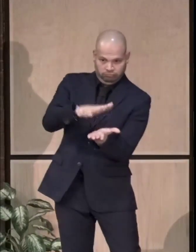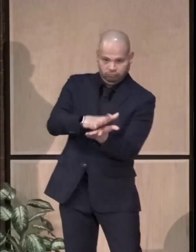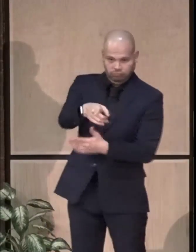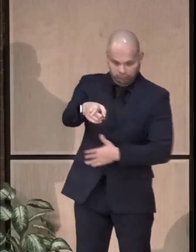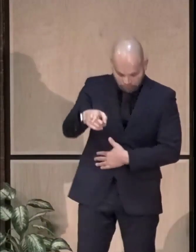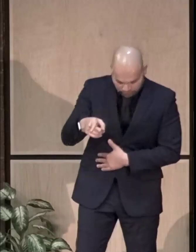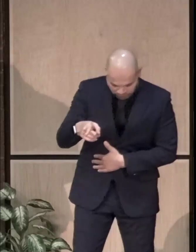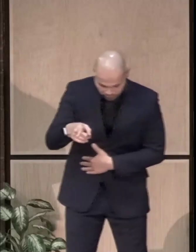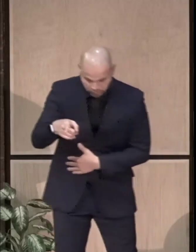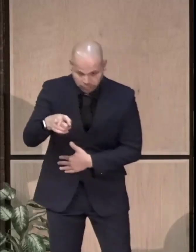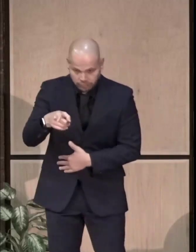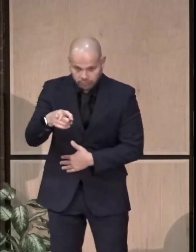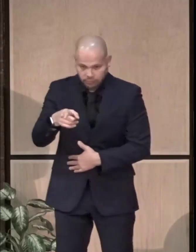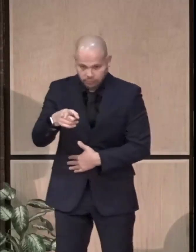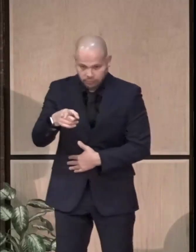2 inches from the bottom.